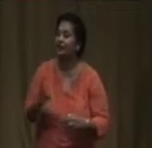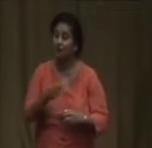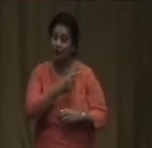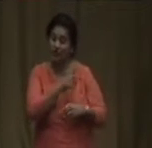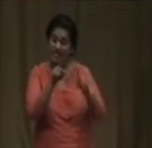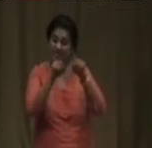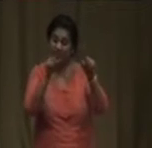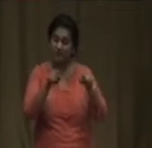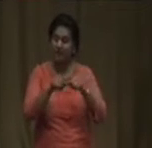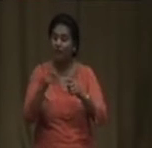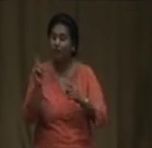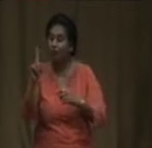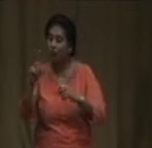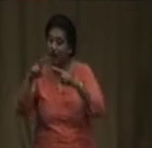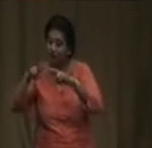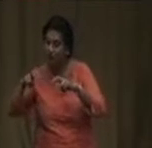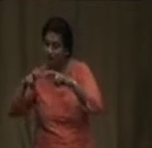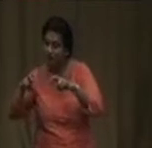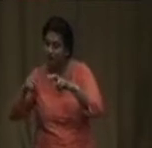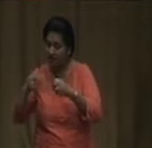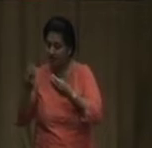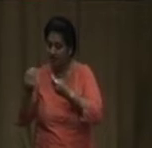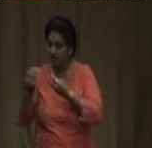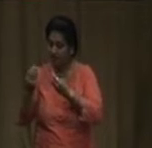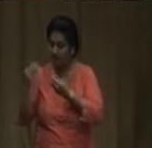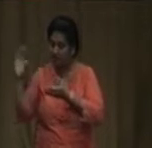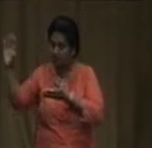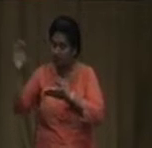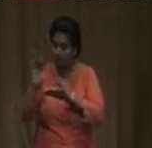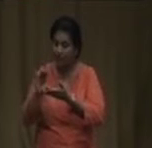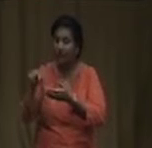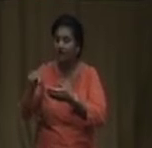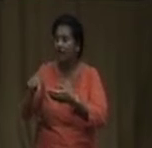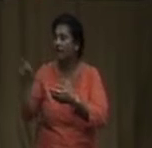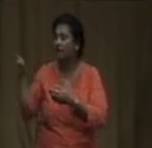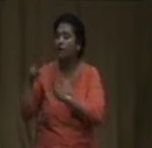leading publicly funded research institution in New Zealand.